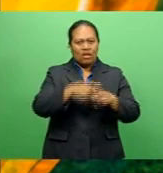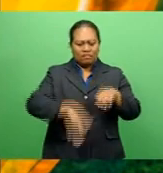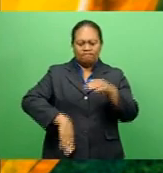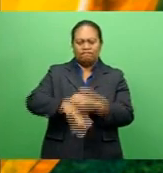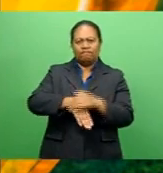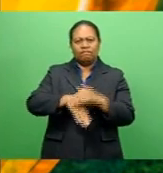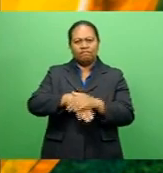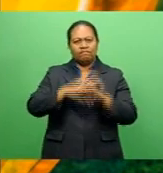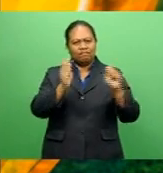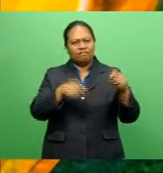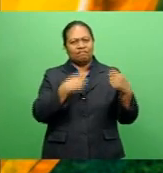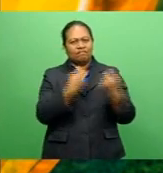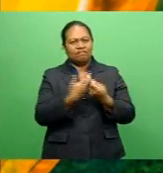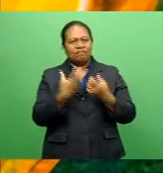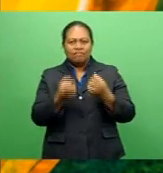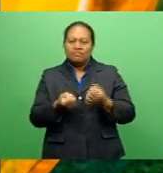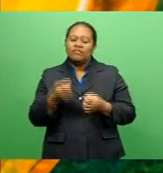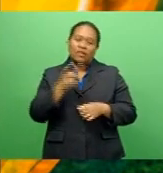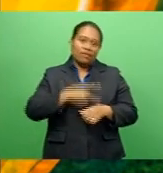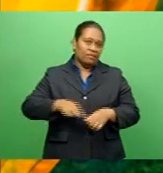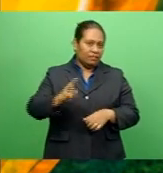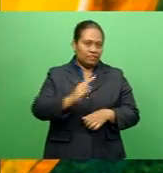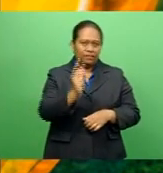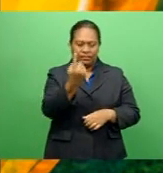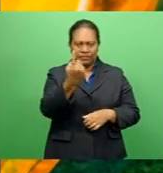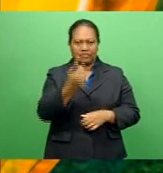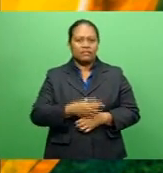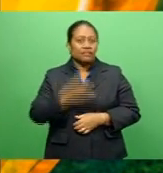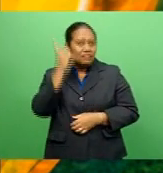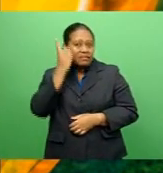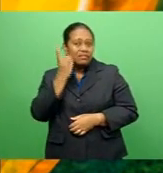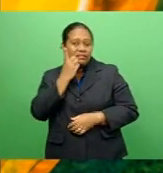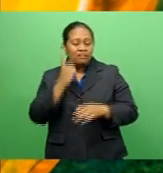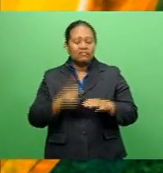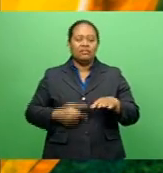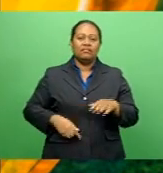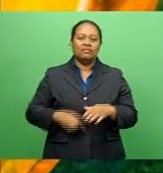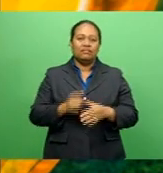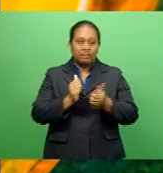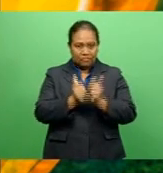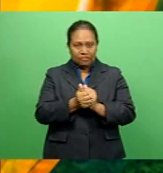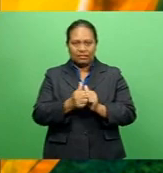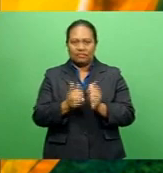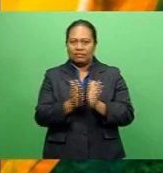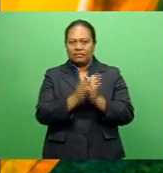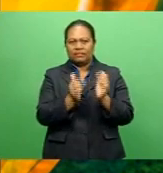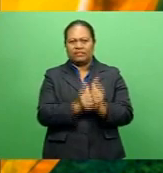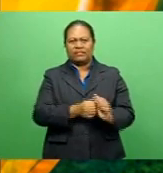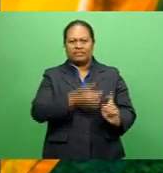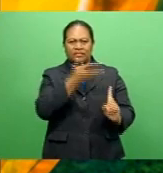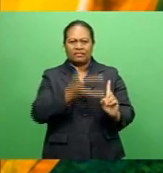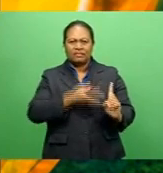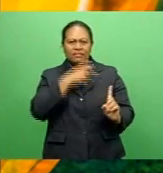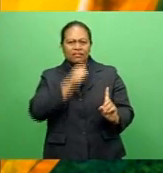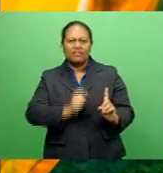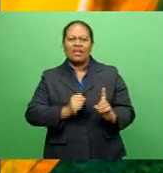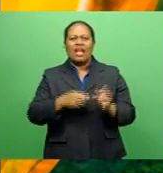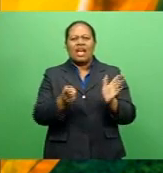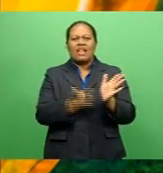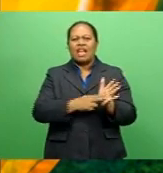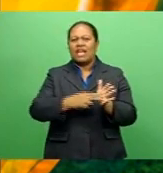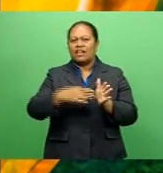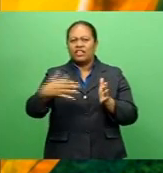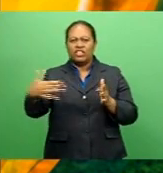their presence felt in the first round of the Digital Premier League over the weekend. Ghanaian Atto Yangson and Nigerian